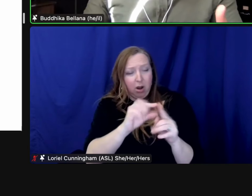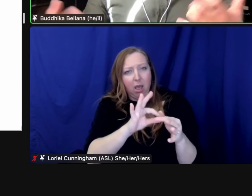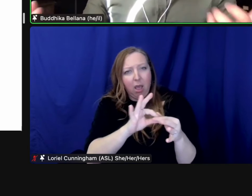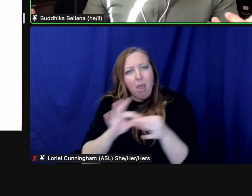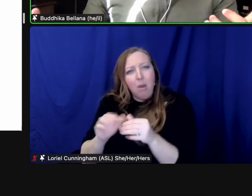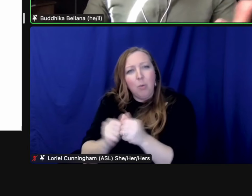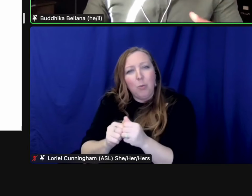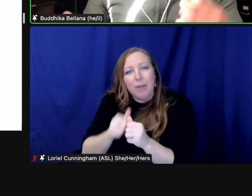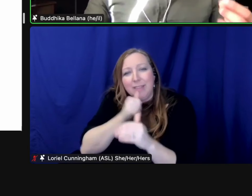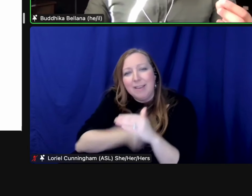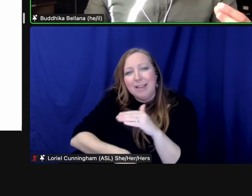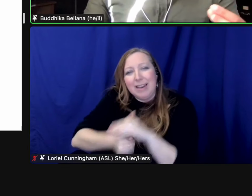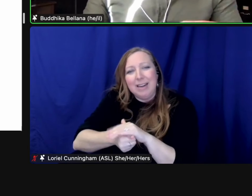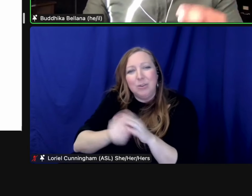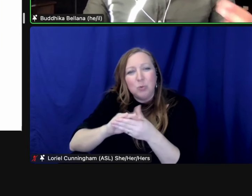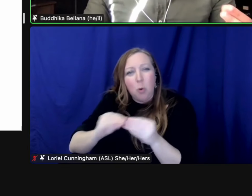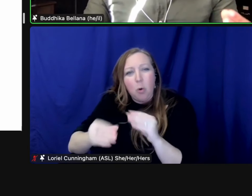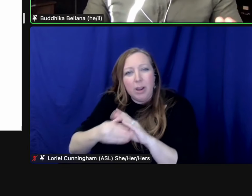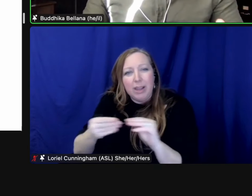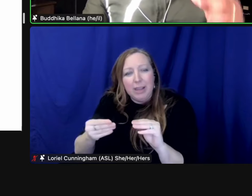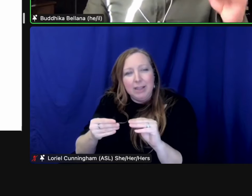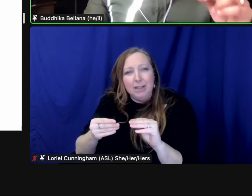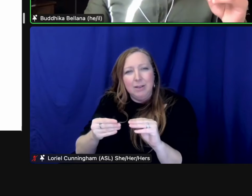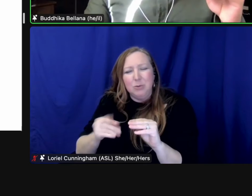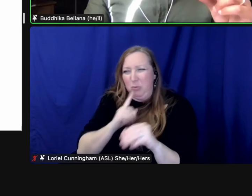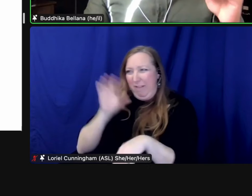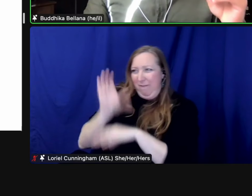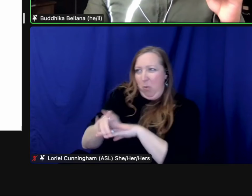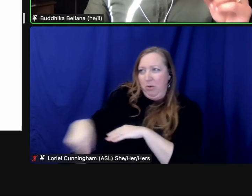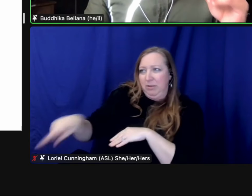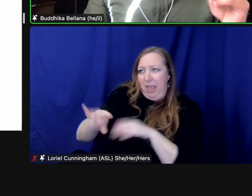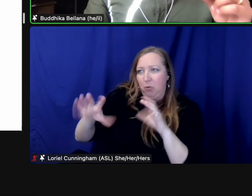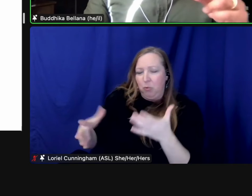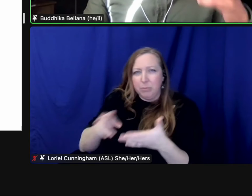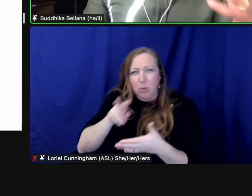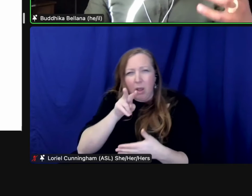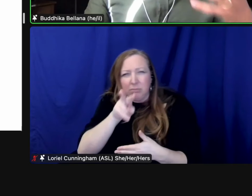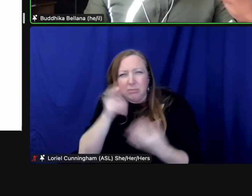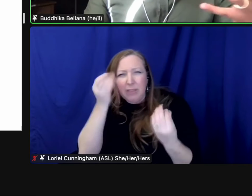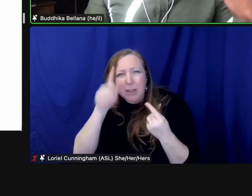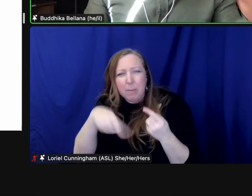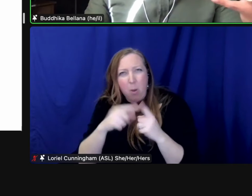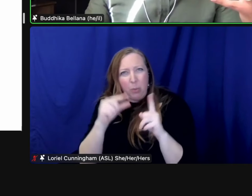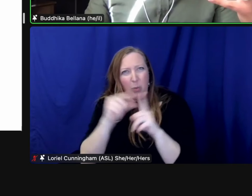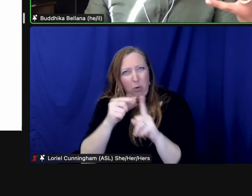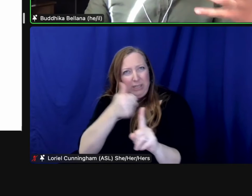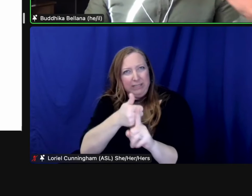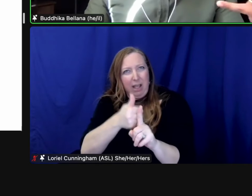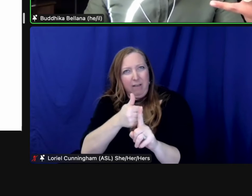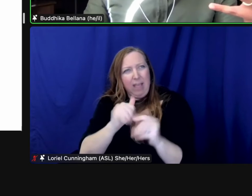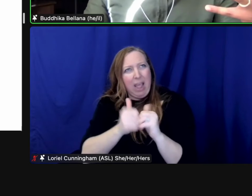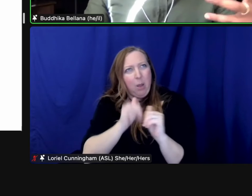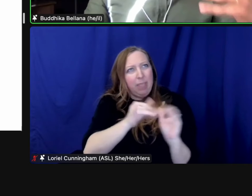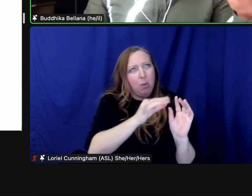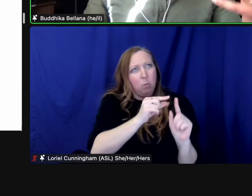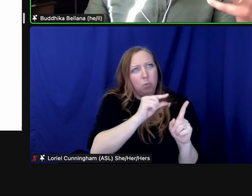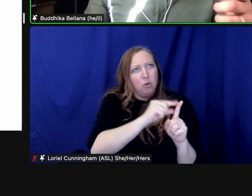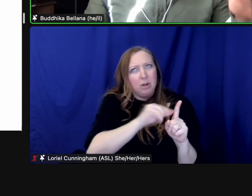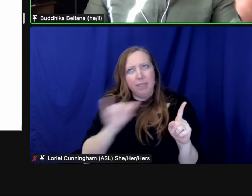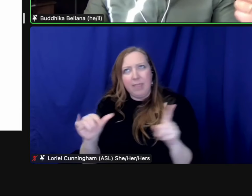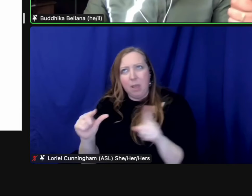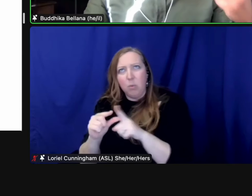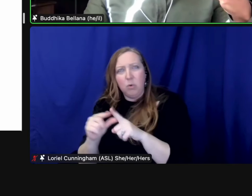story or not, forcing them not only to think about the meaning of each individual word, but think about how they relate to one another, which I was trying to argue might